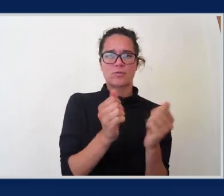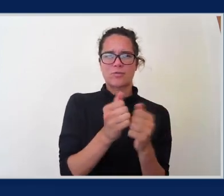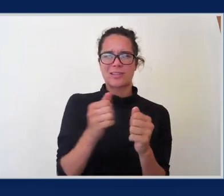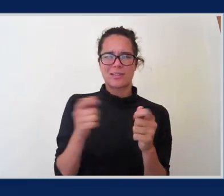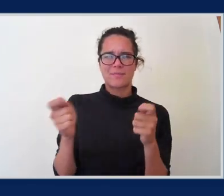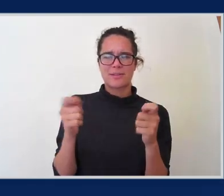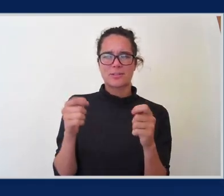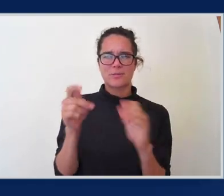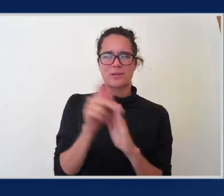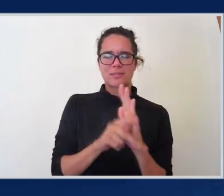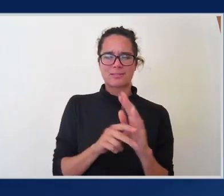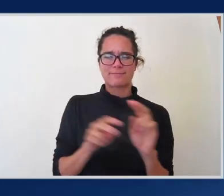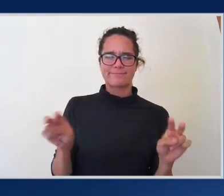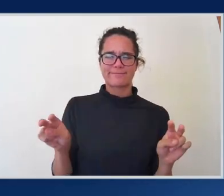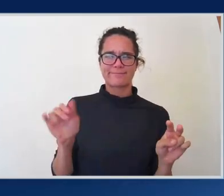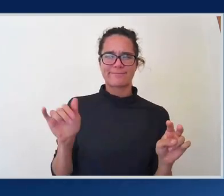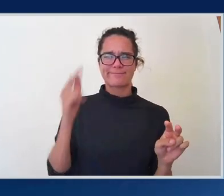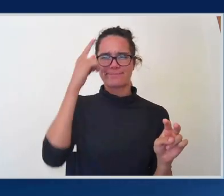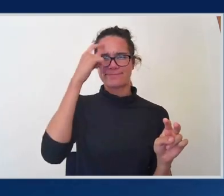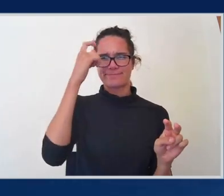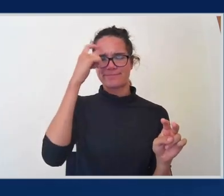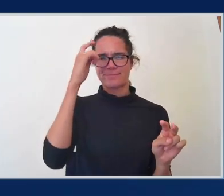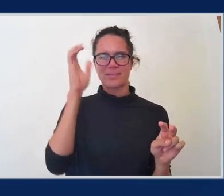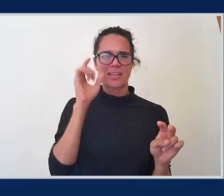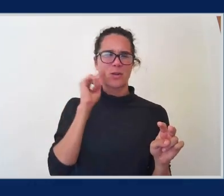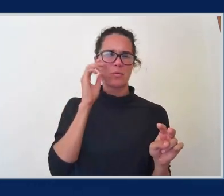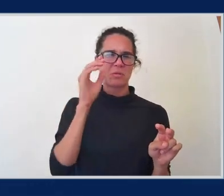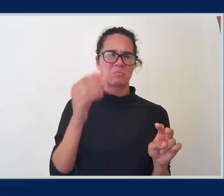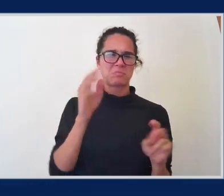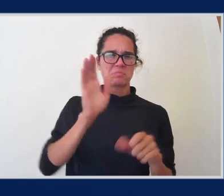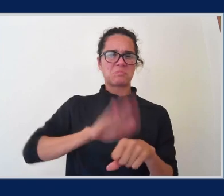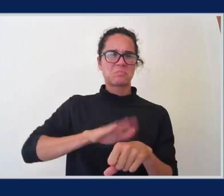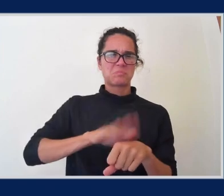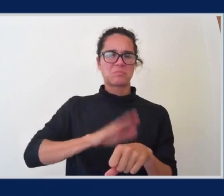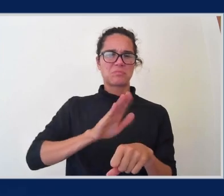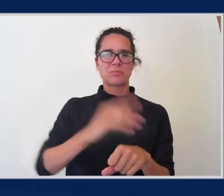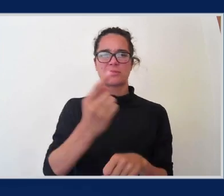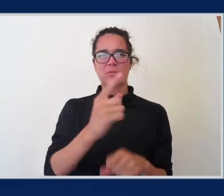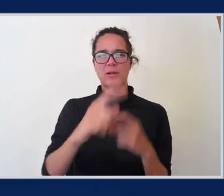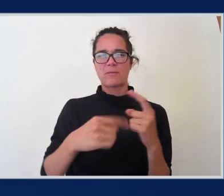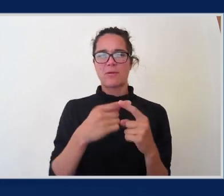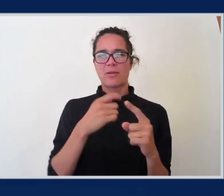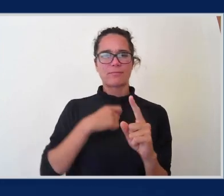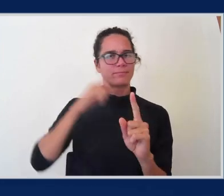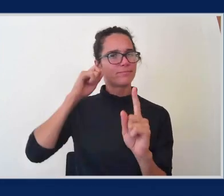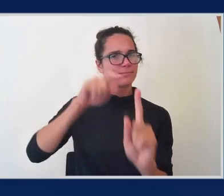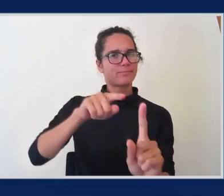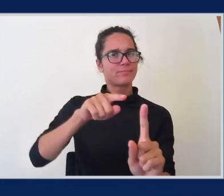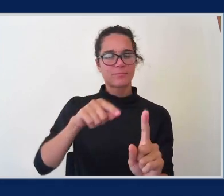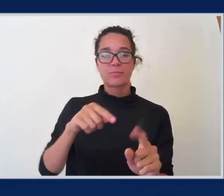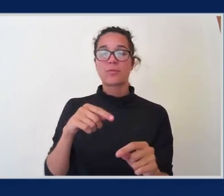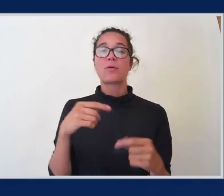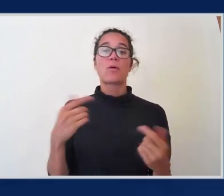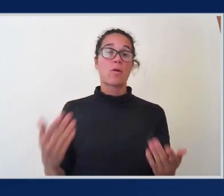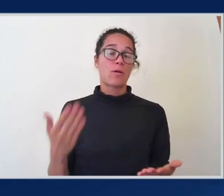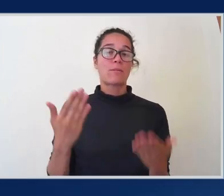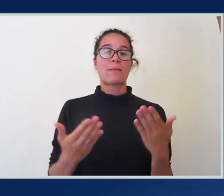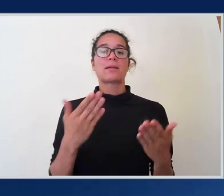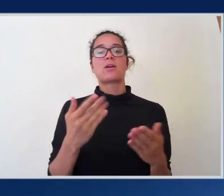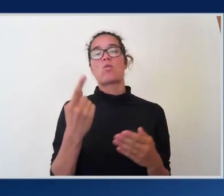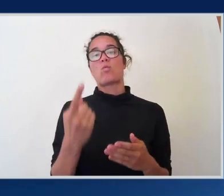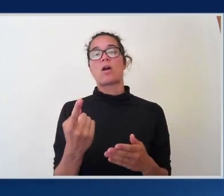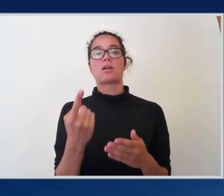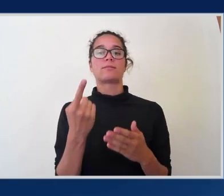I will, alert somebody about it. Yeah. Or, hey, one of the items that we see